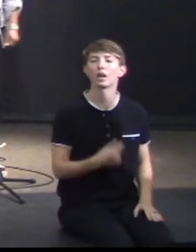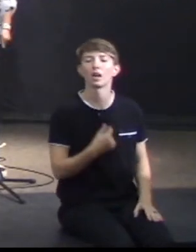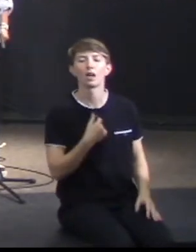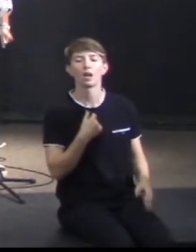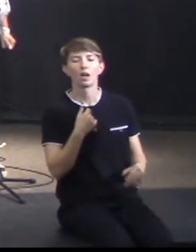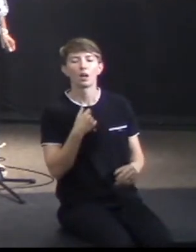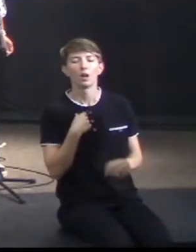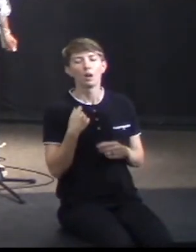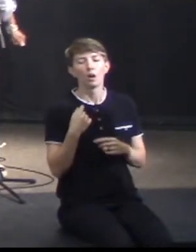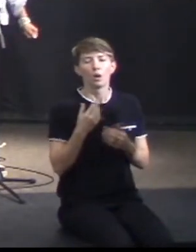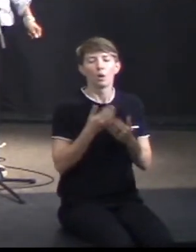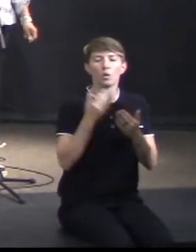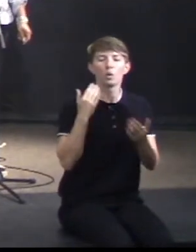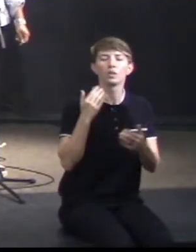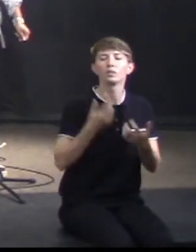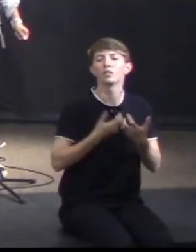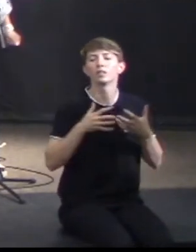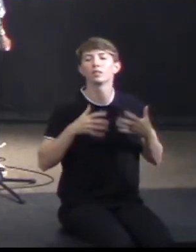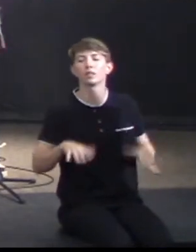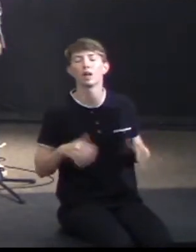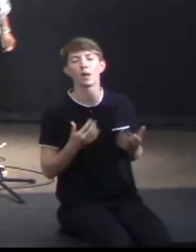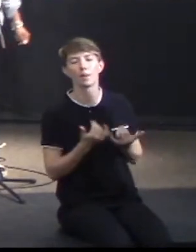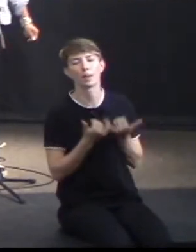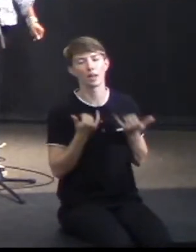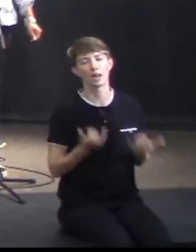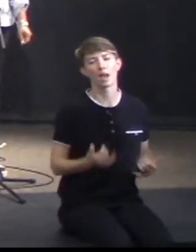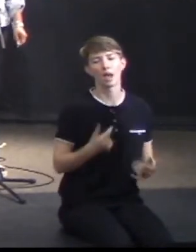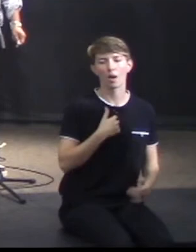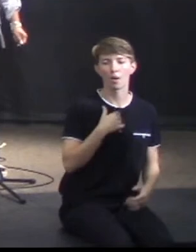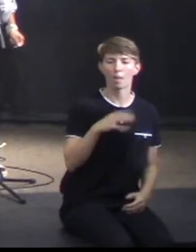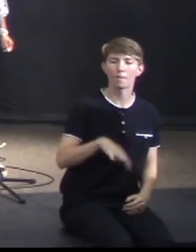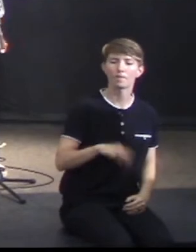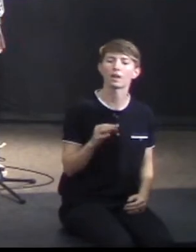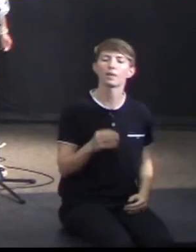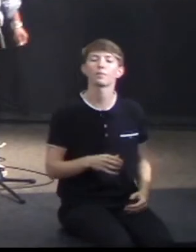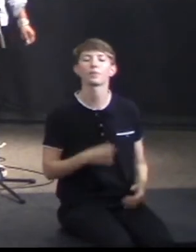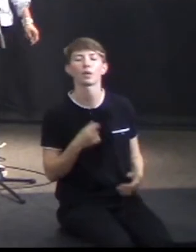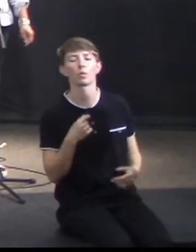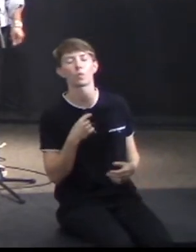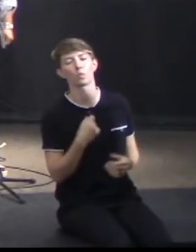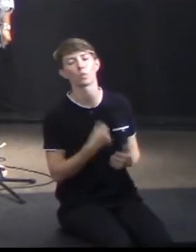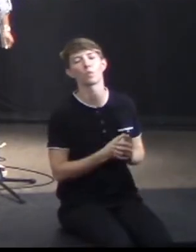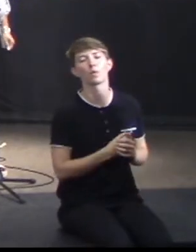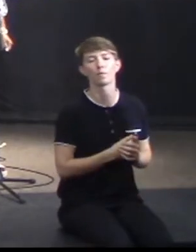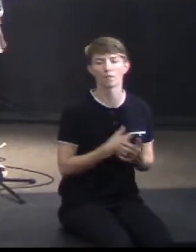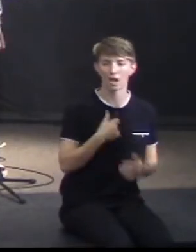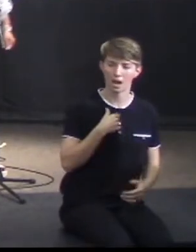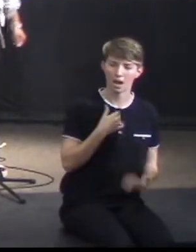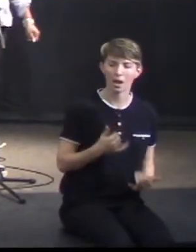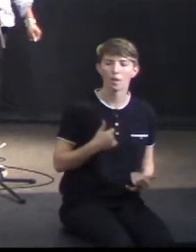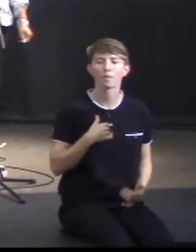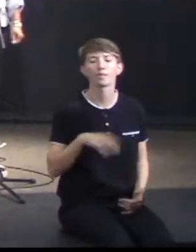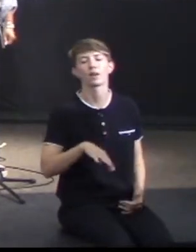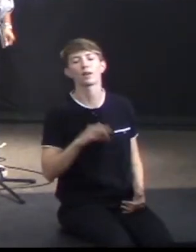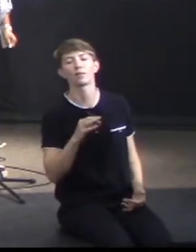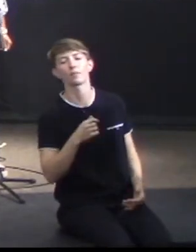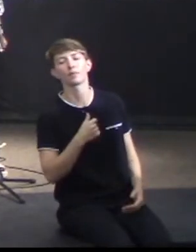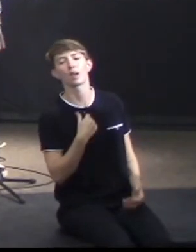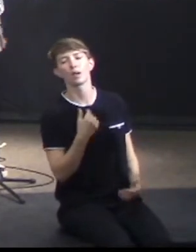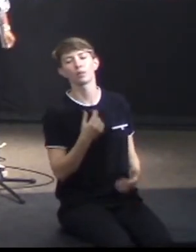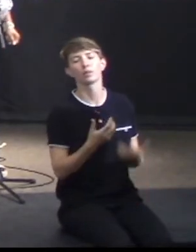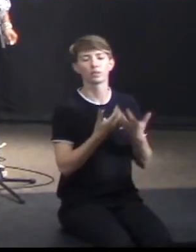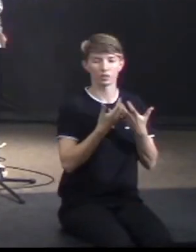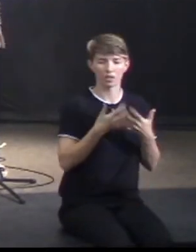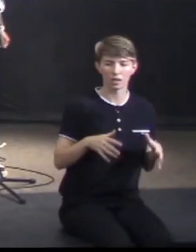I once was lost, but now I'm found. I once was lost, but now I'm found. I once